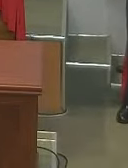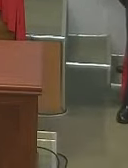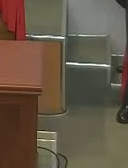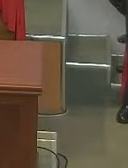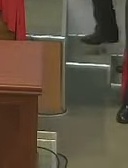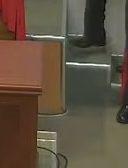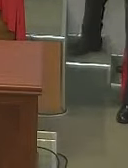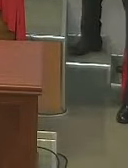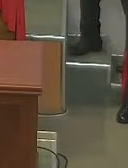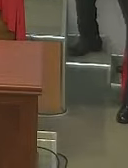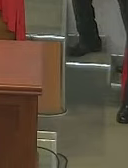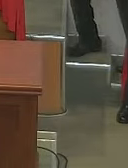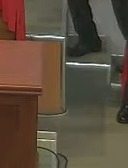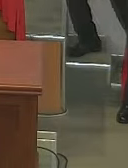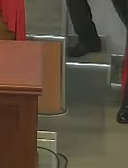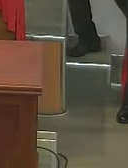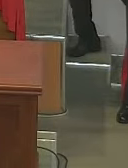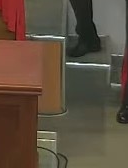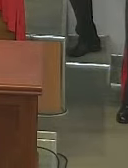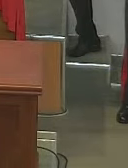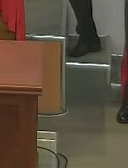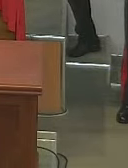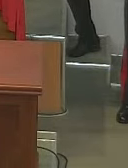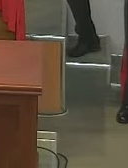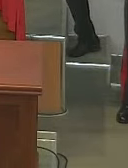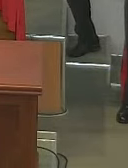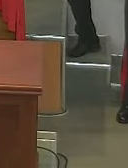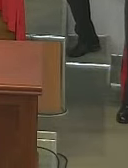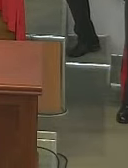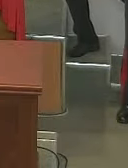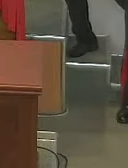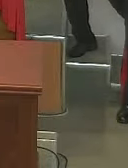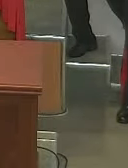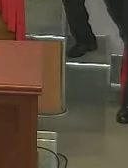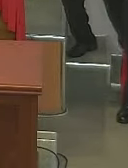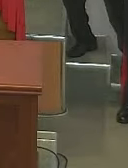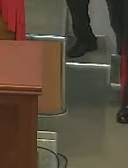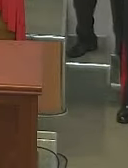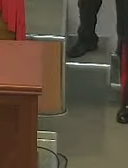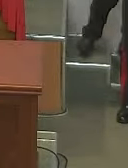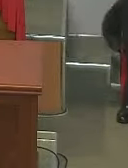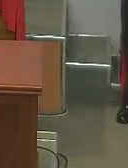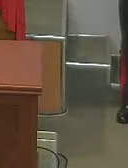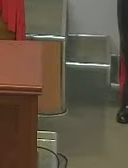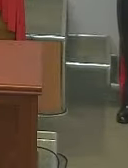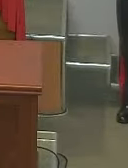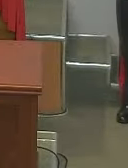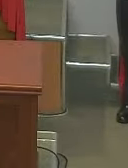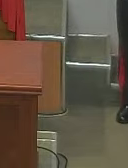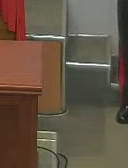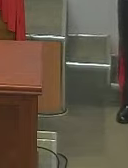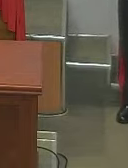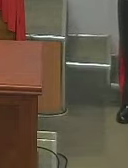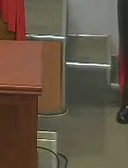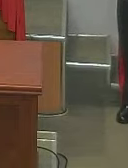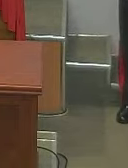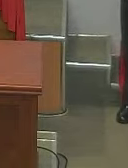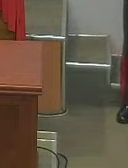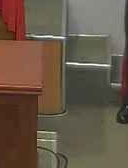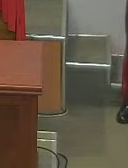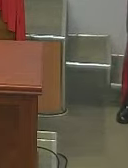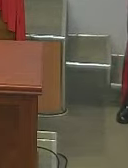solidifying our future. This theme is rooted in